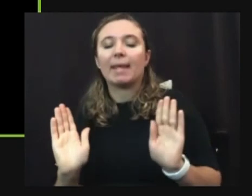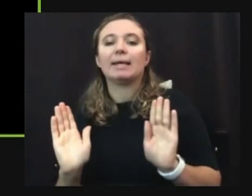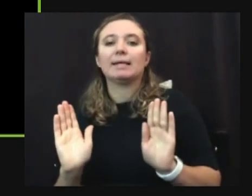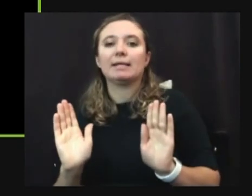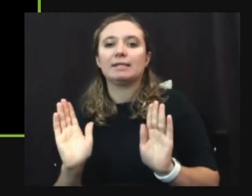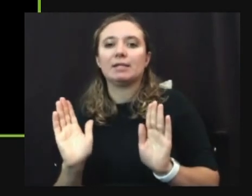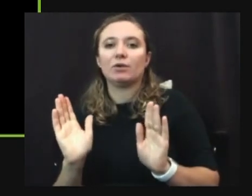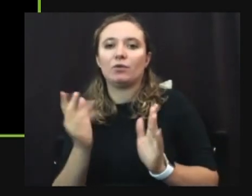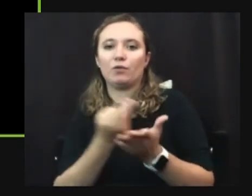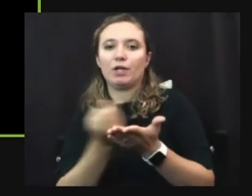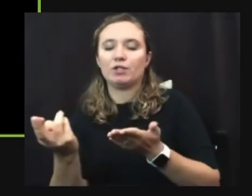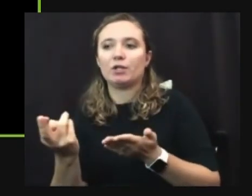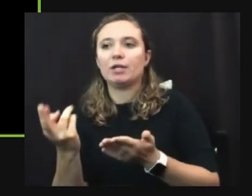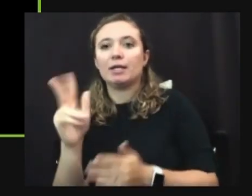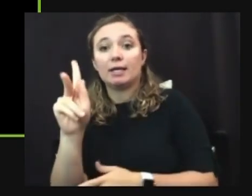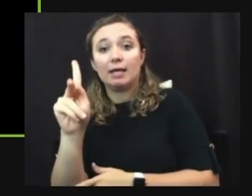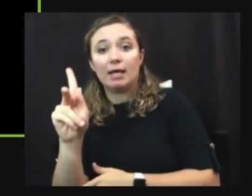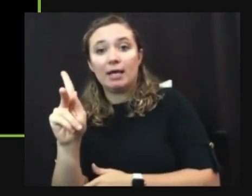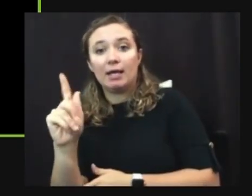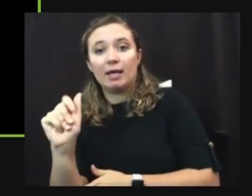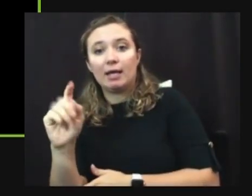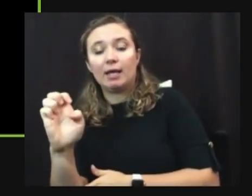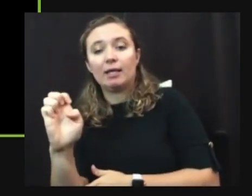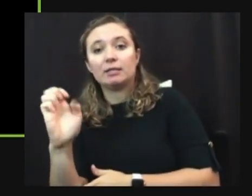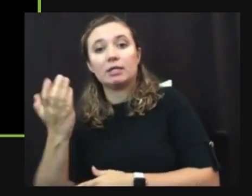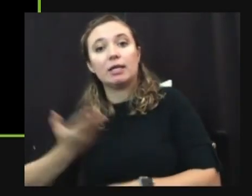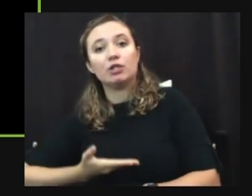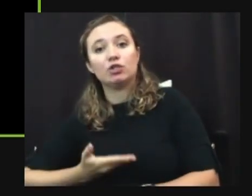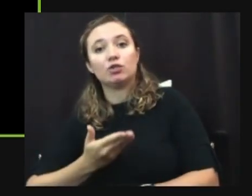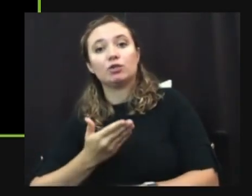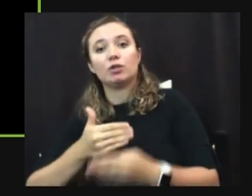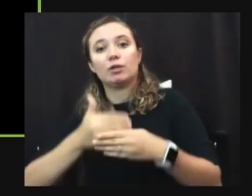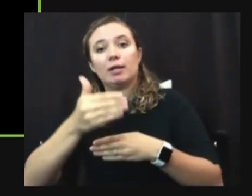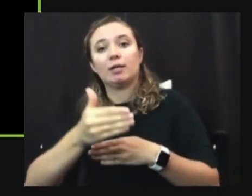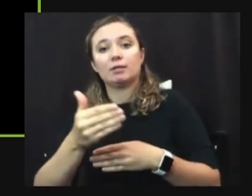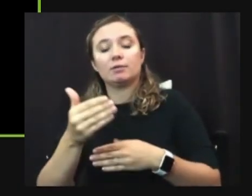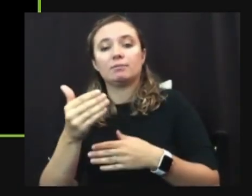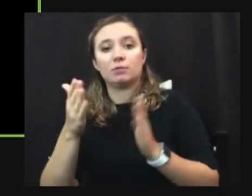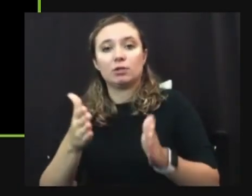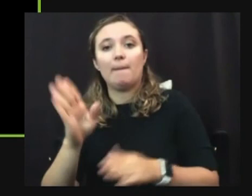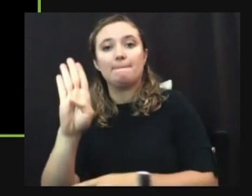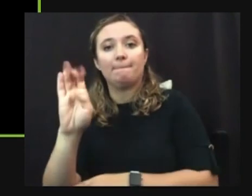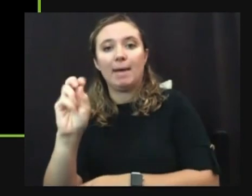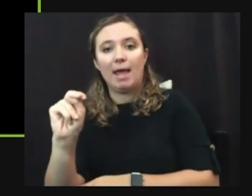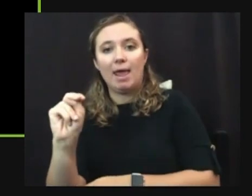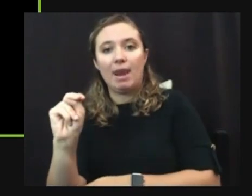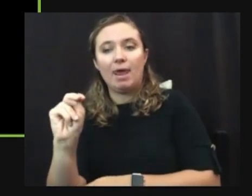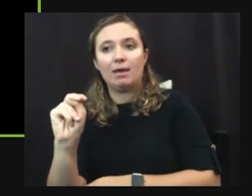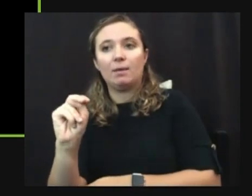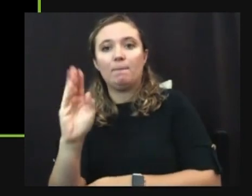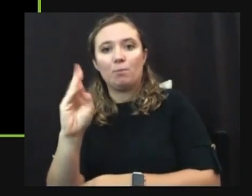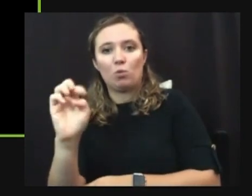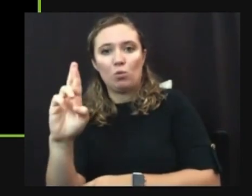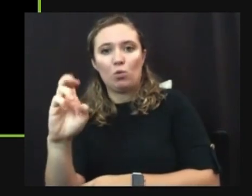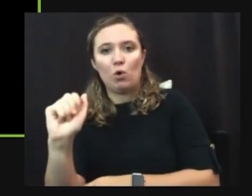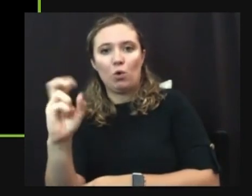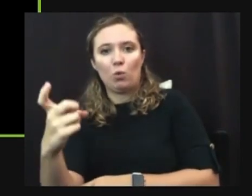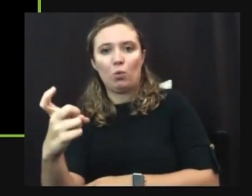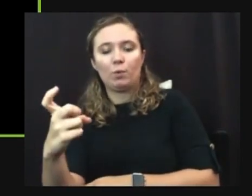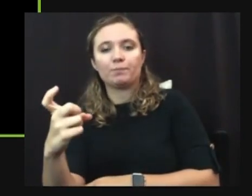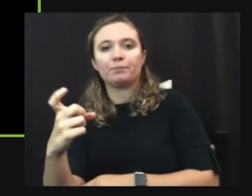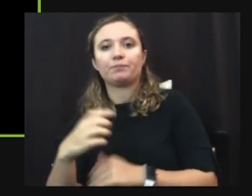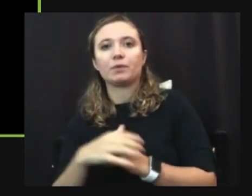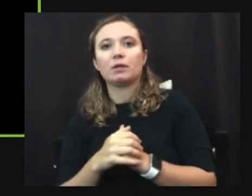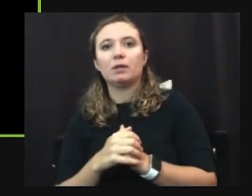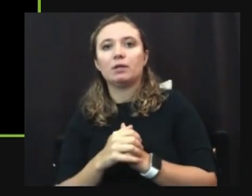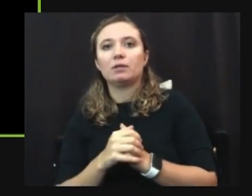the background. Kate's going to introduce Ben. And we thank you so much. We'll try to get to the rest of the questions. And